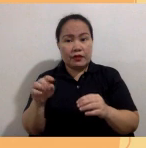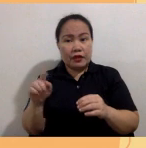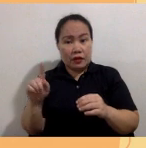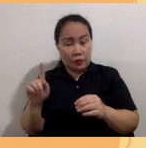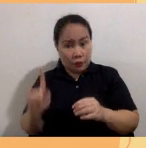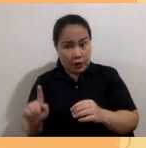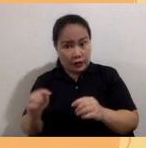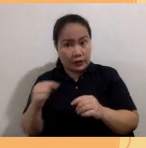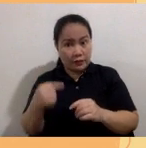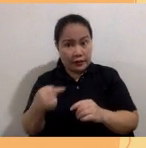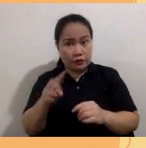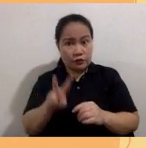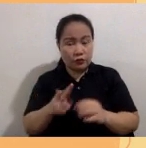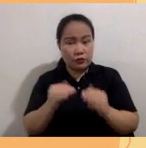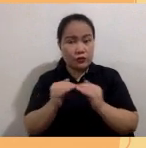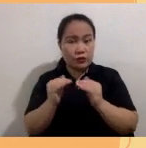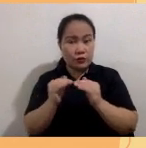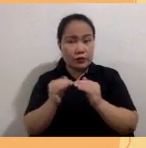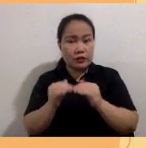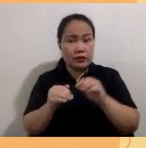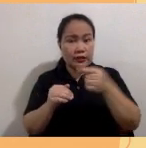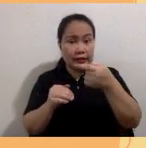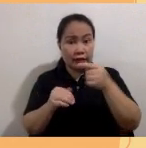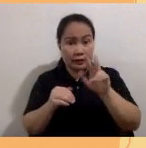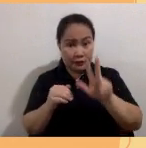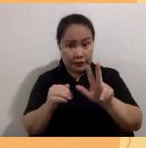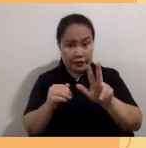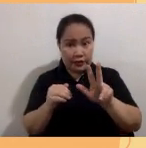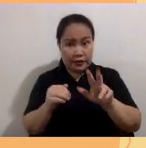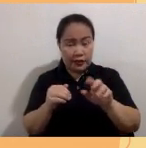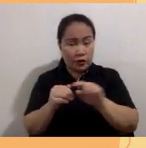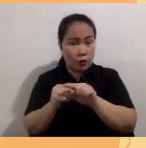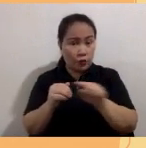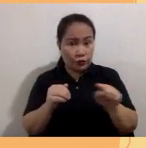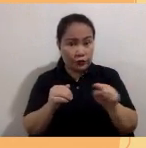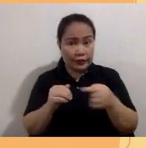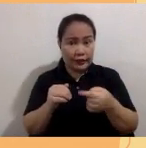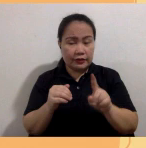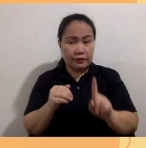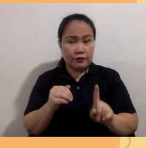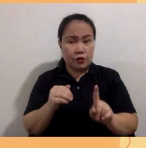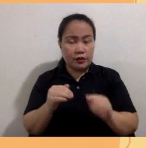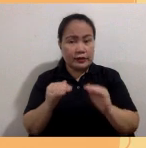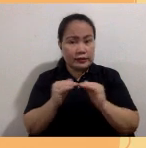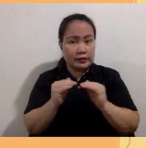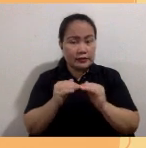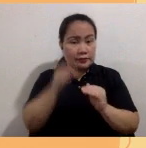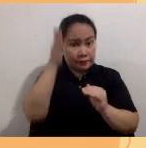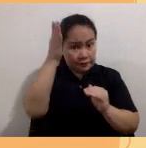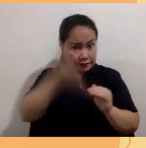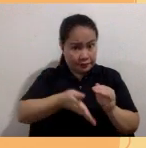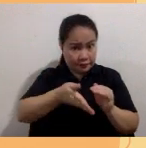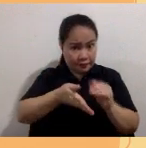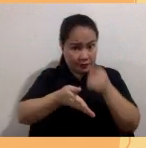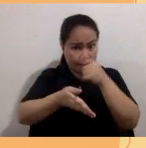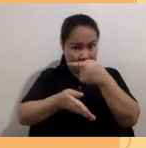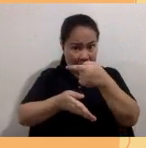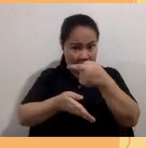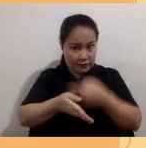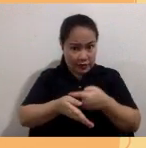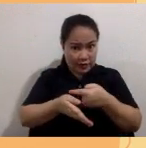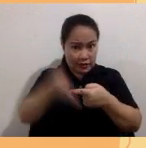will become 1 minus 2. So, this is negative 3, and then 1 minus 2, that is negative 1. So, as you can see,